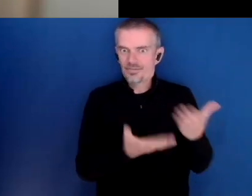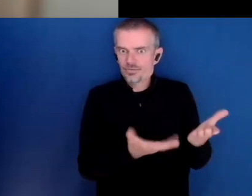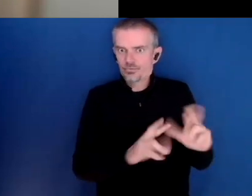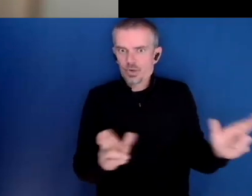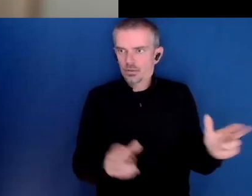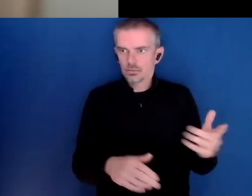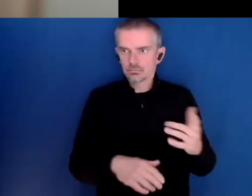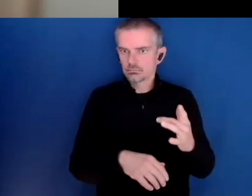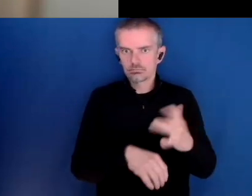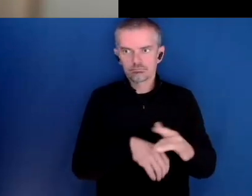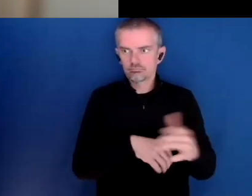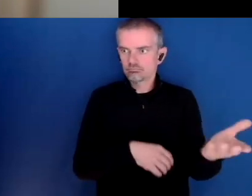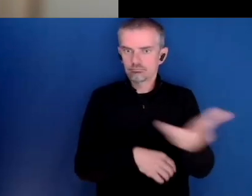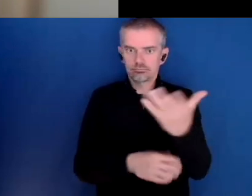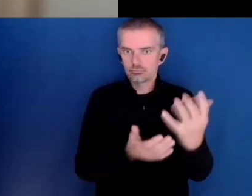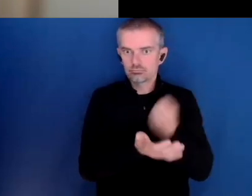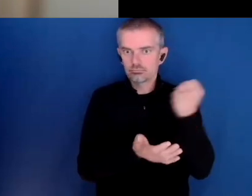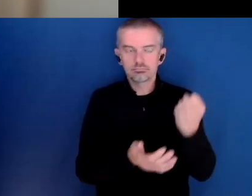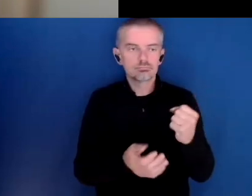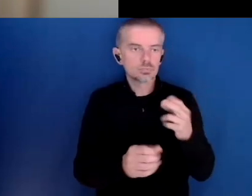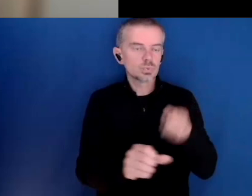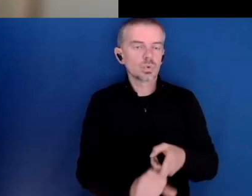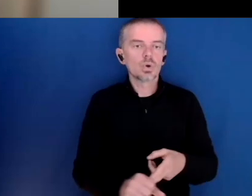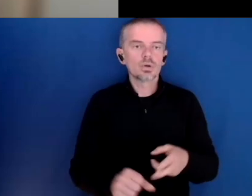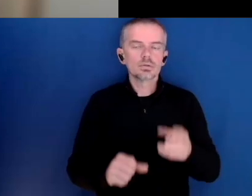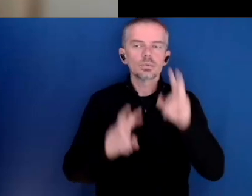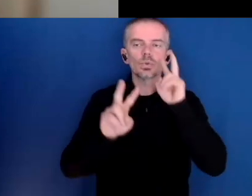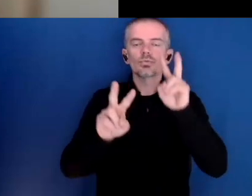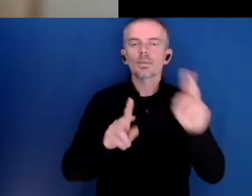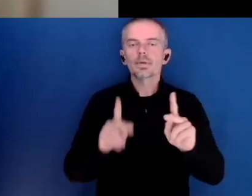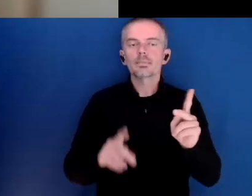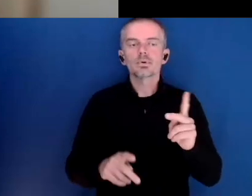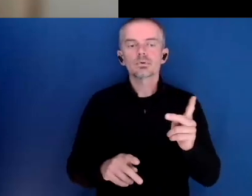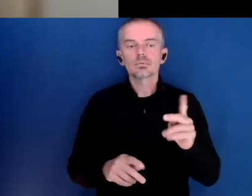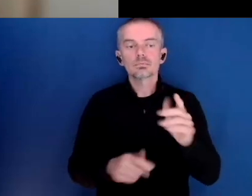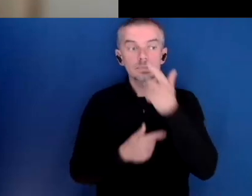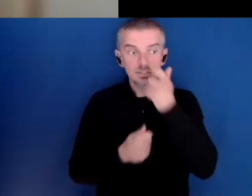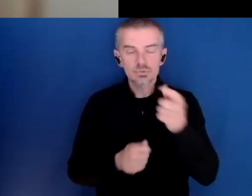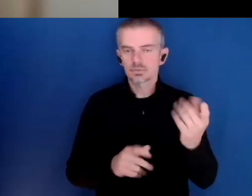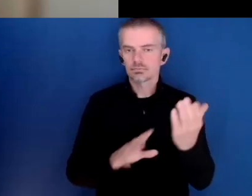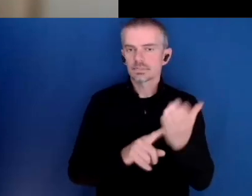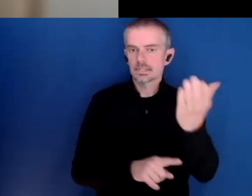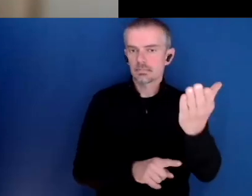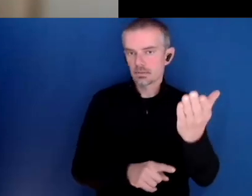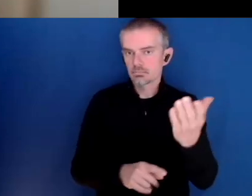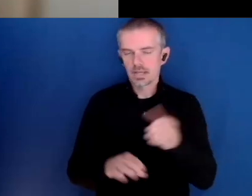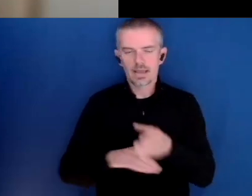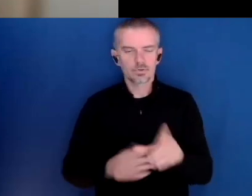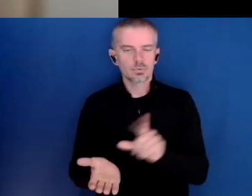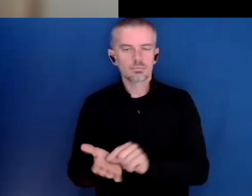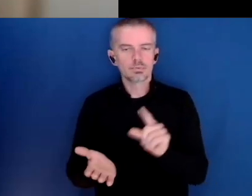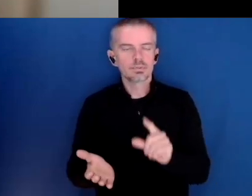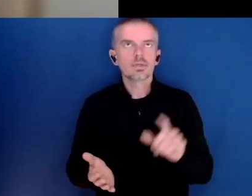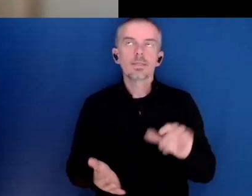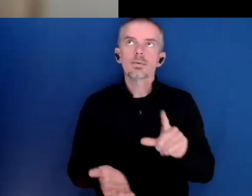folks. And so we look forward to people submitting their interest when that comes out. And again, that will be published